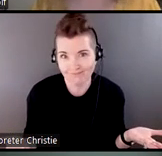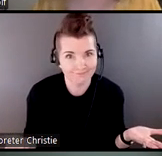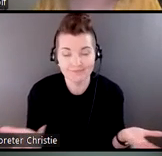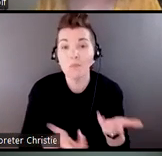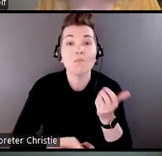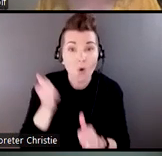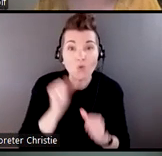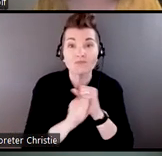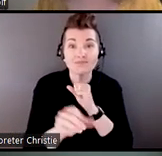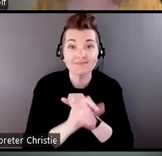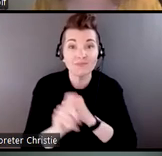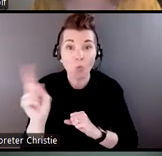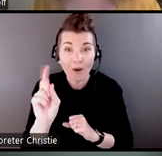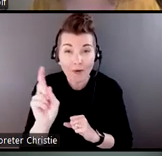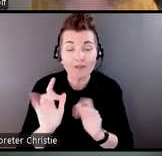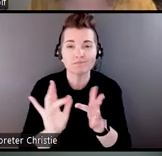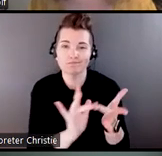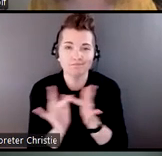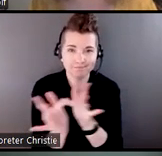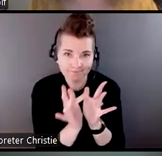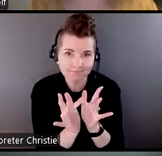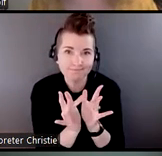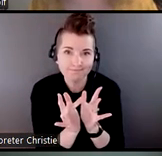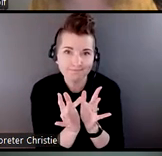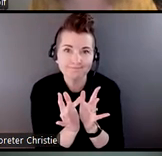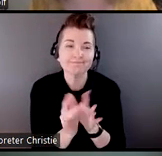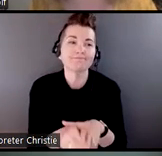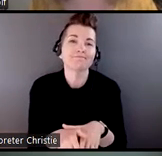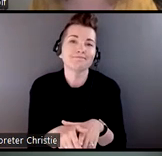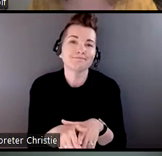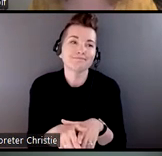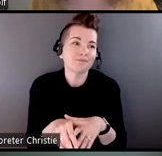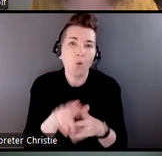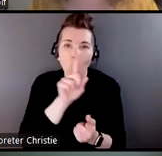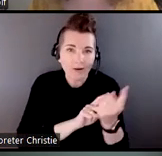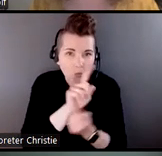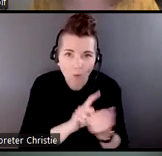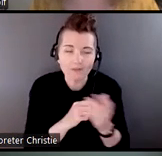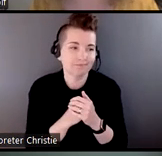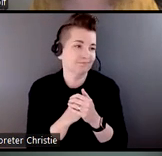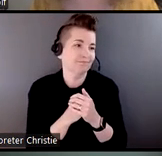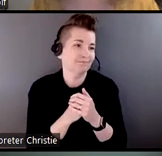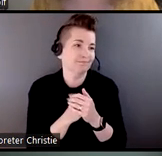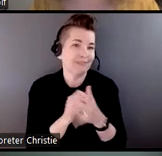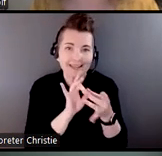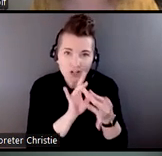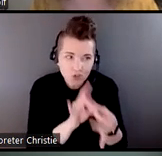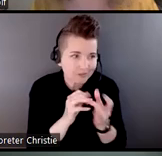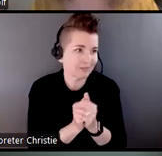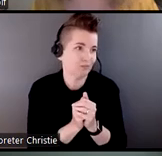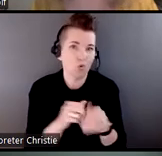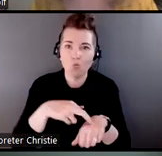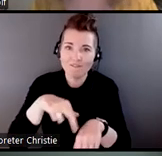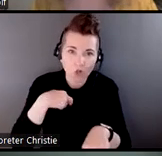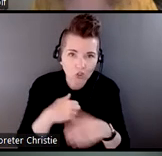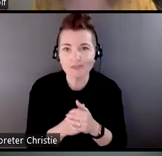now done through networking and through, again, one-on-one connections, referrals, but that takes time. So where we might be